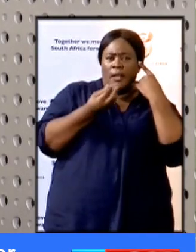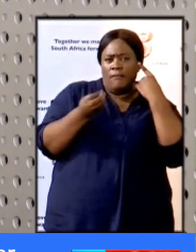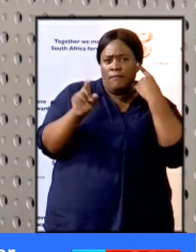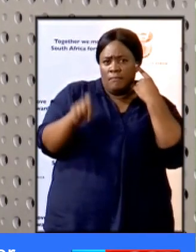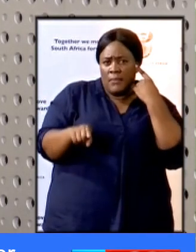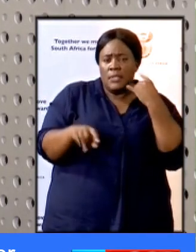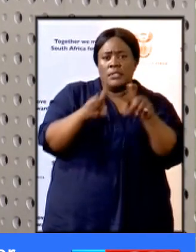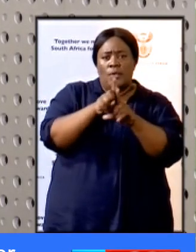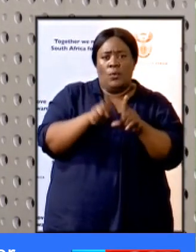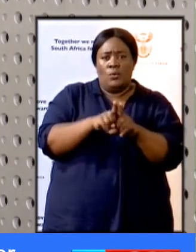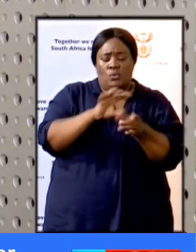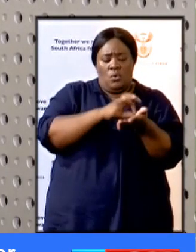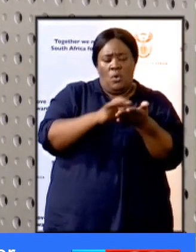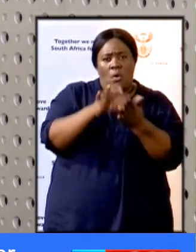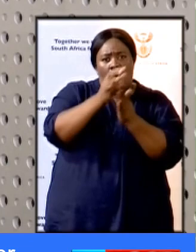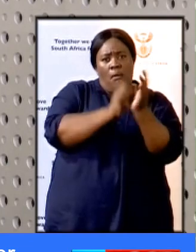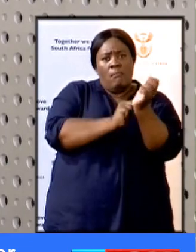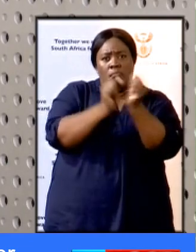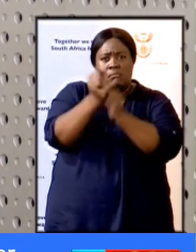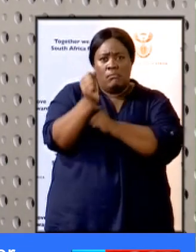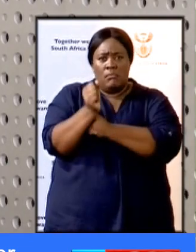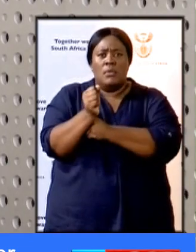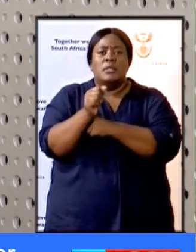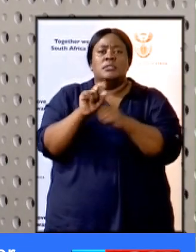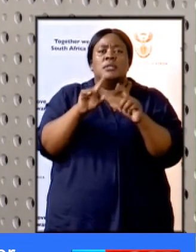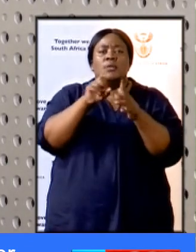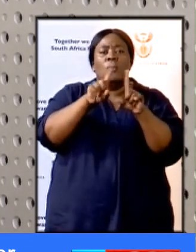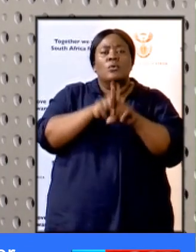deep cleaning of facilities.